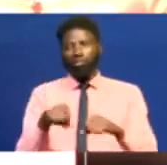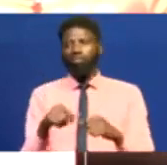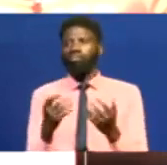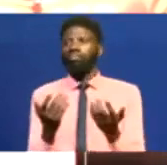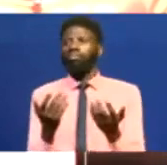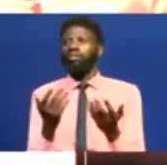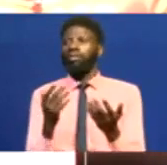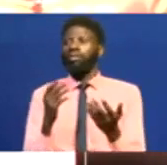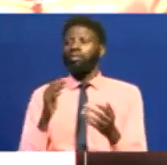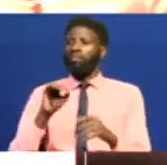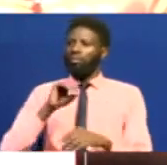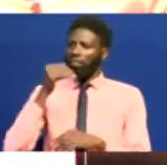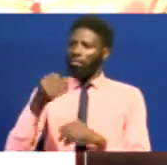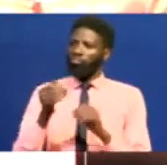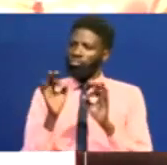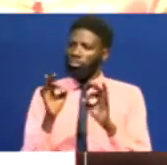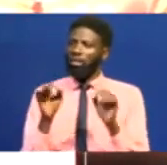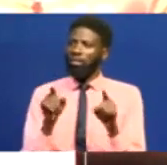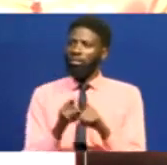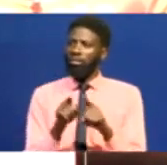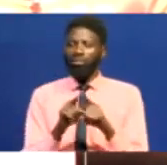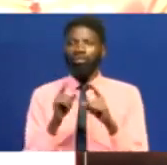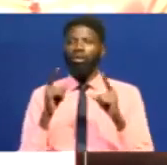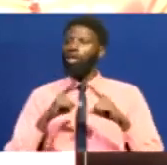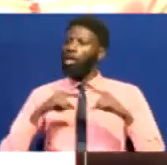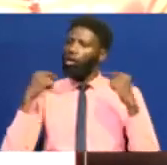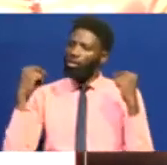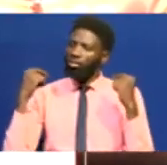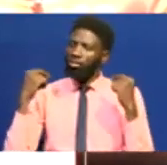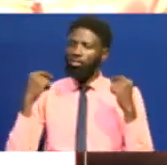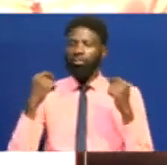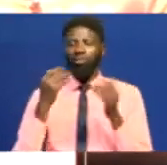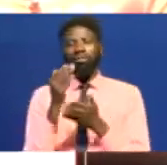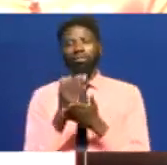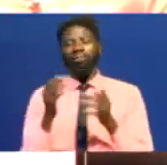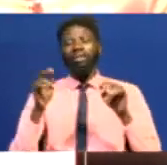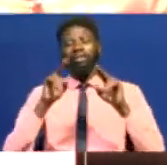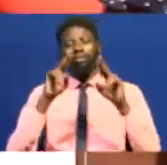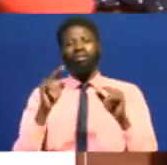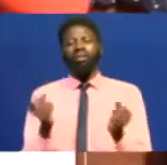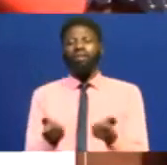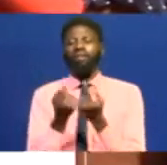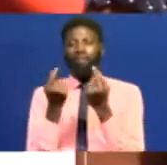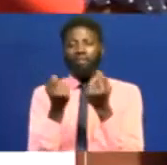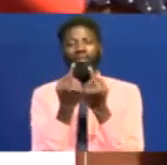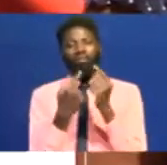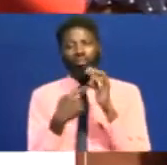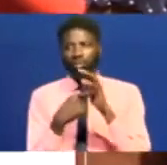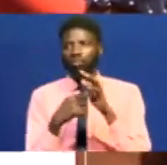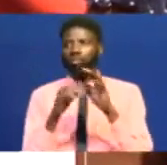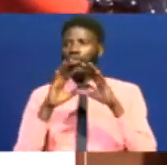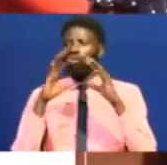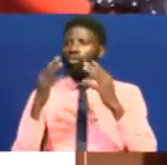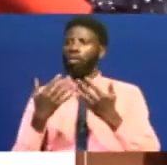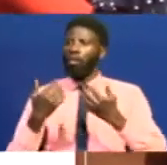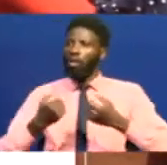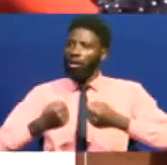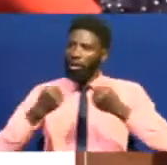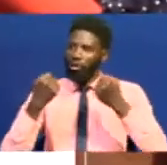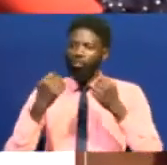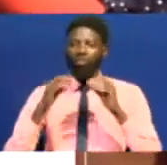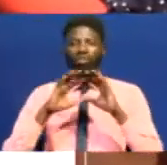be urban enough to and be able to host some of these international events like the World Cups,